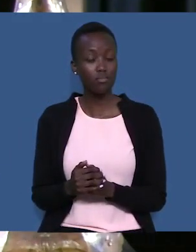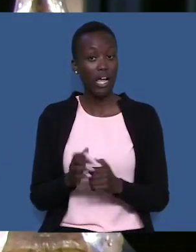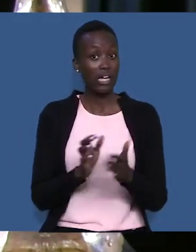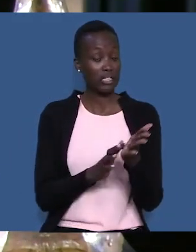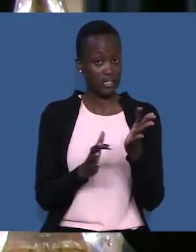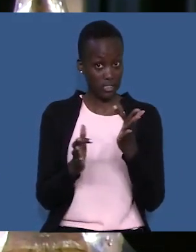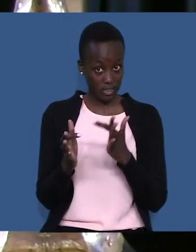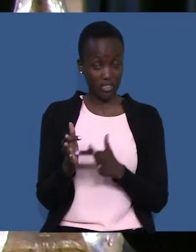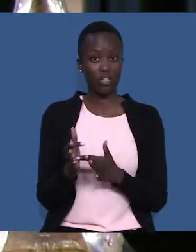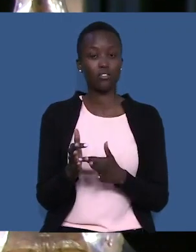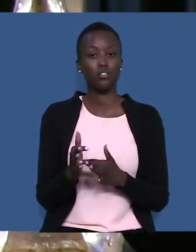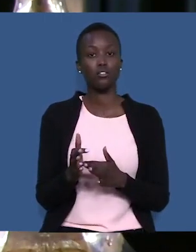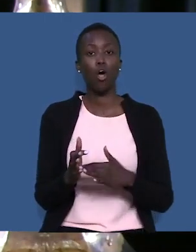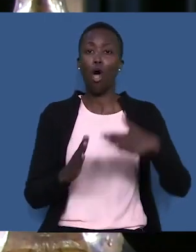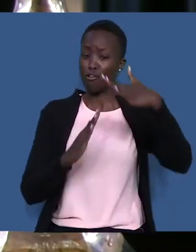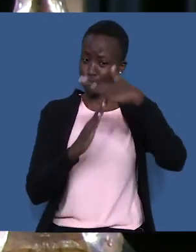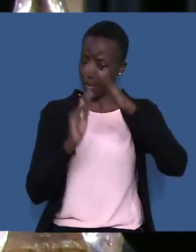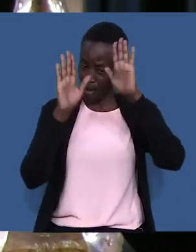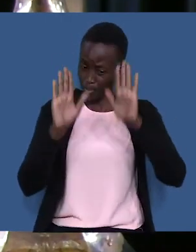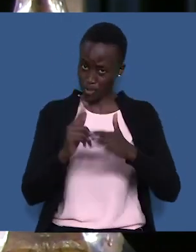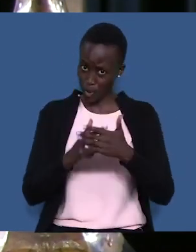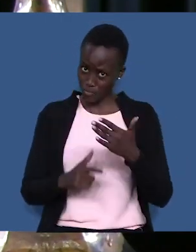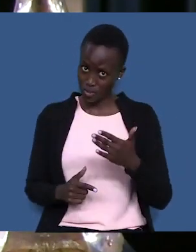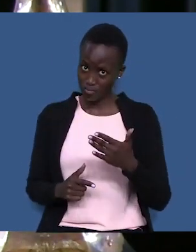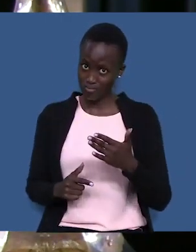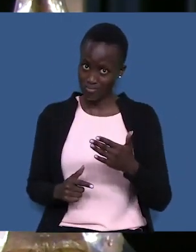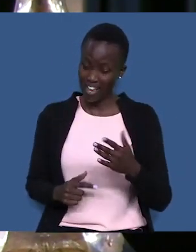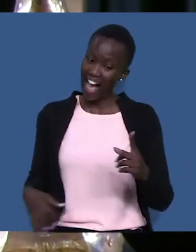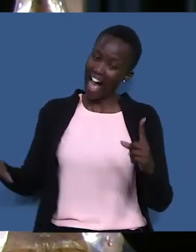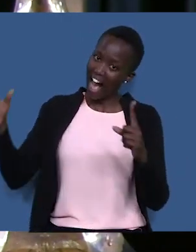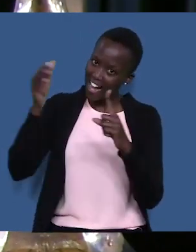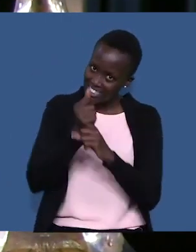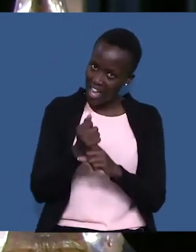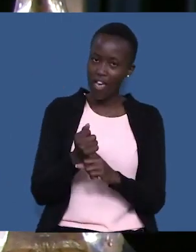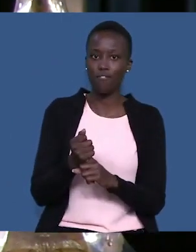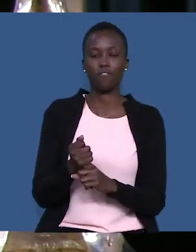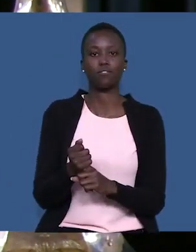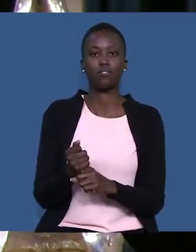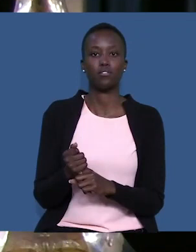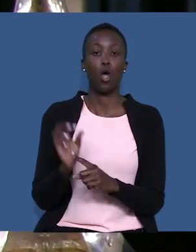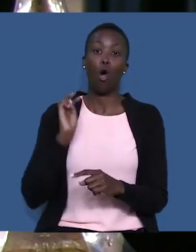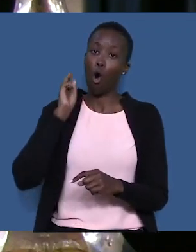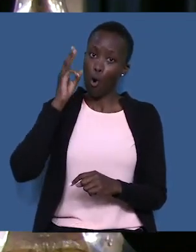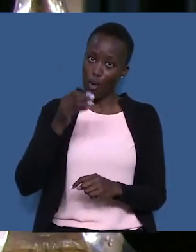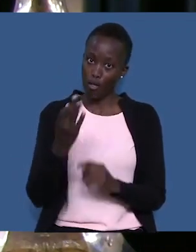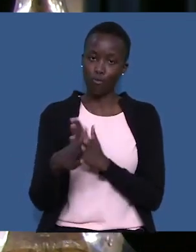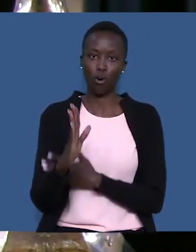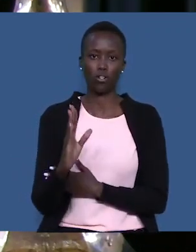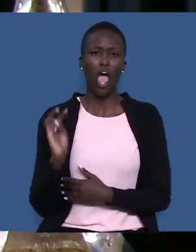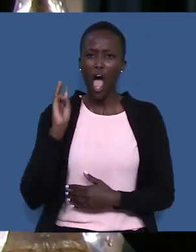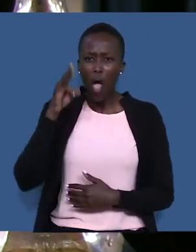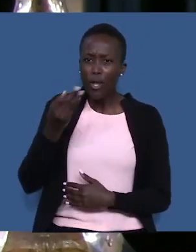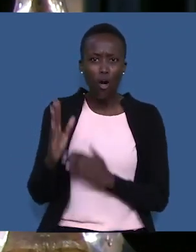Jesus made it priority to accomplish the mission that he was given. He came to do the will of the Father, and that was to die